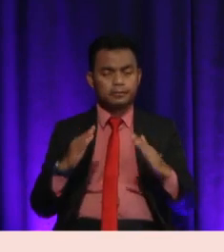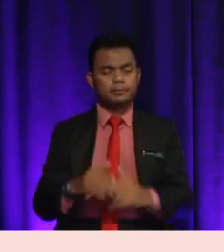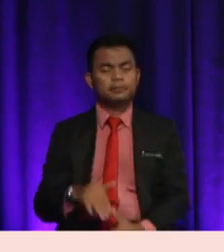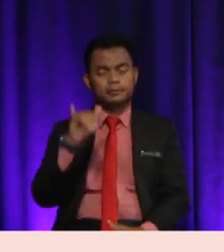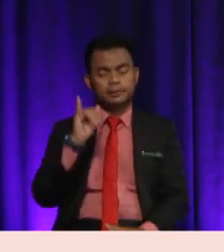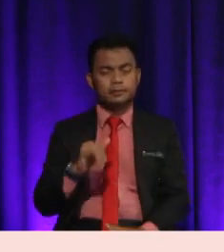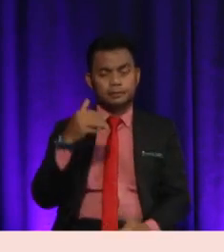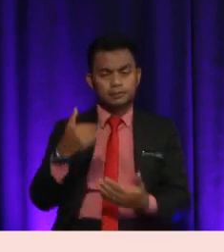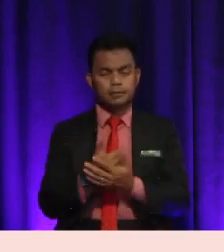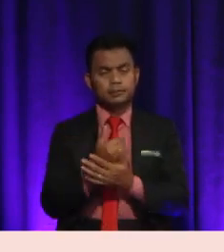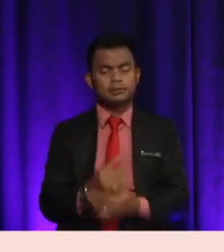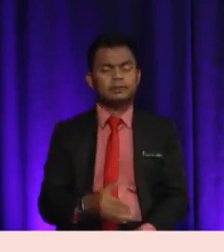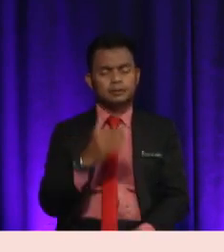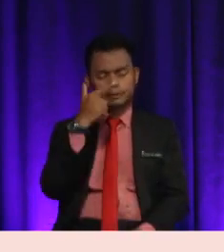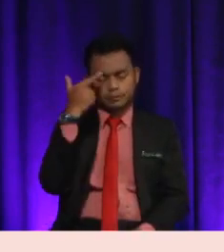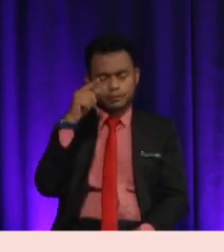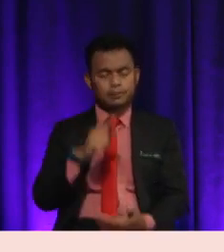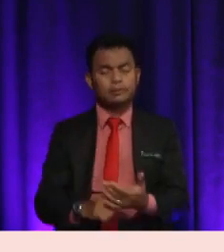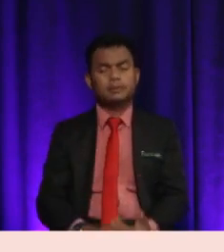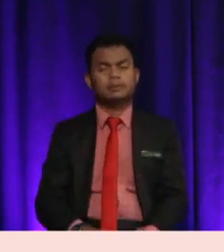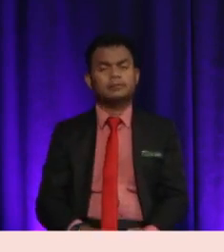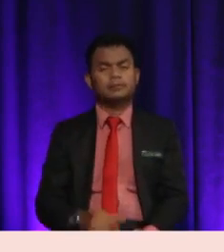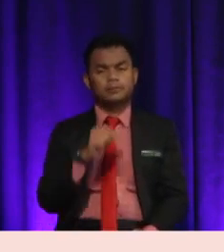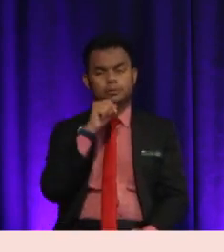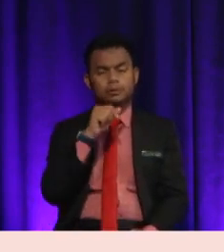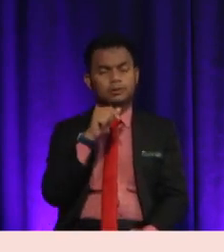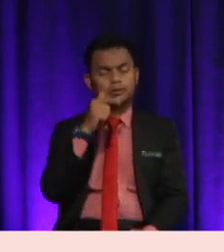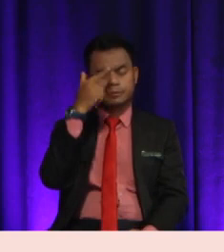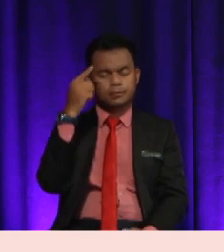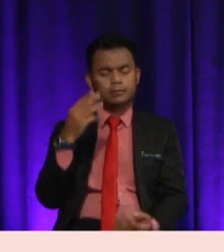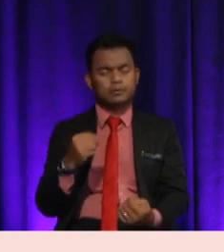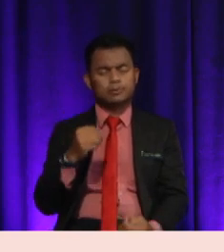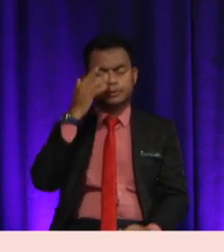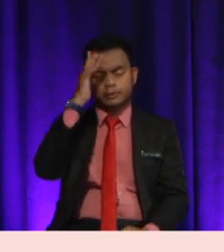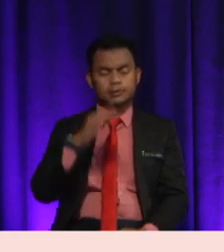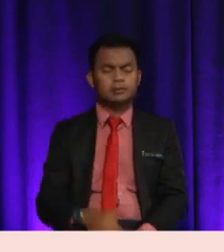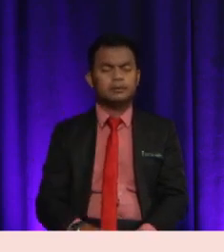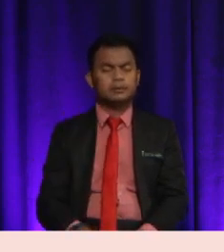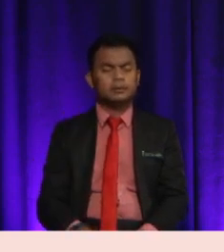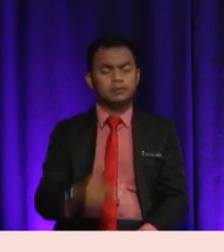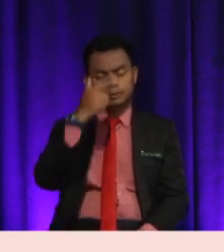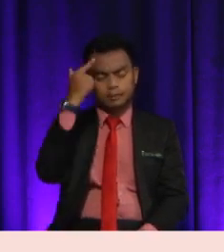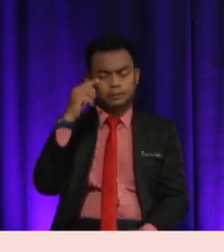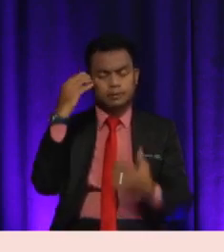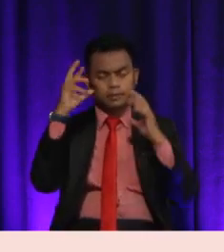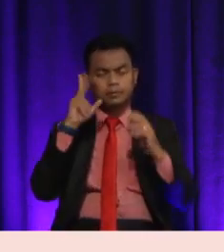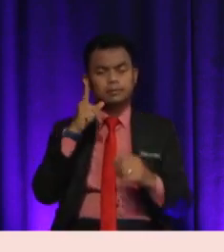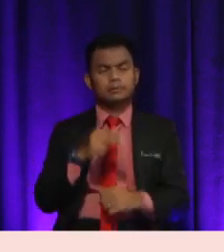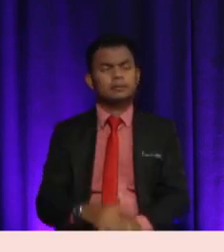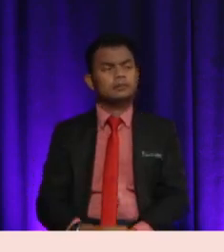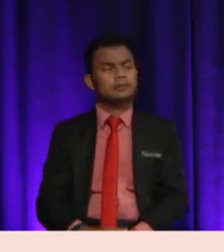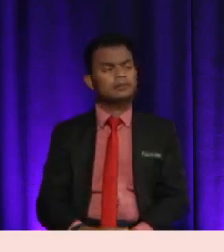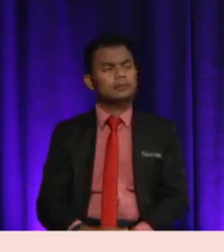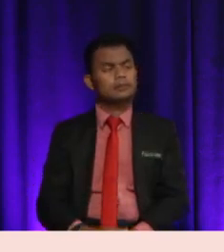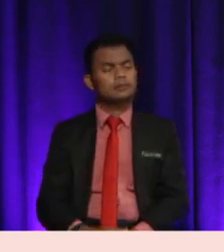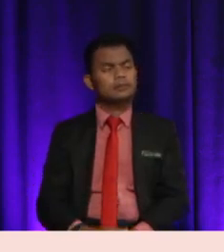taking lots of pictures. So between A, B, C, and D, which one do you think is the answer? The most